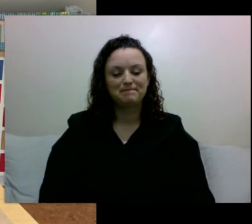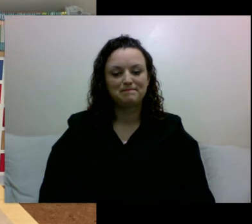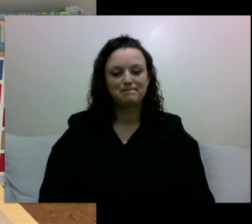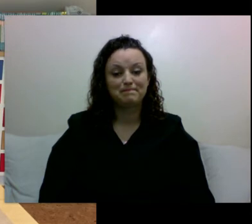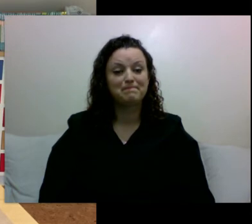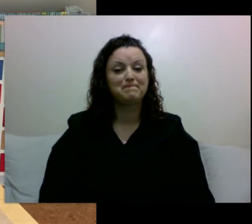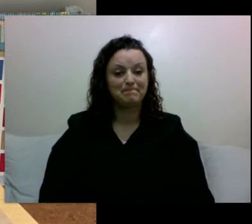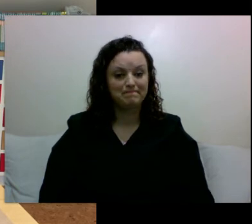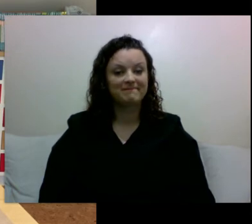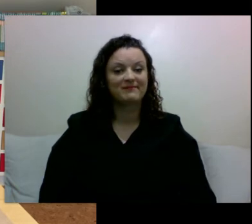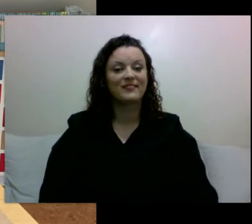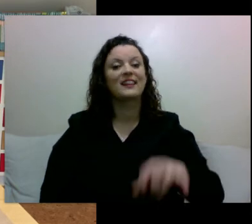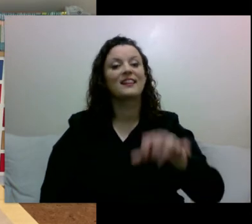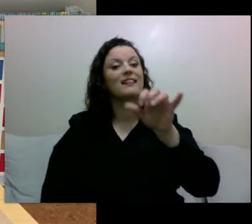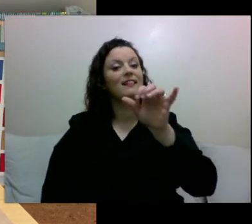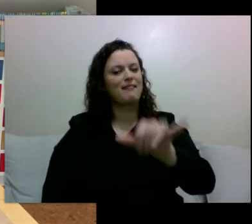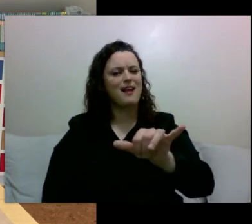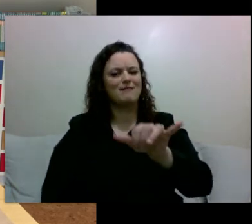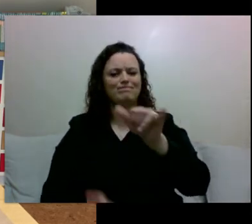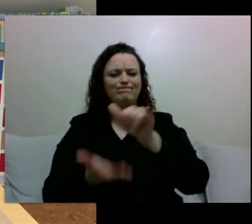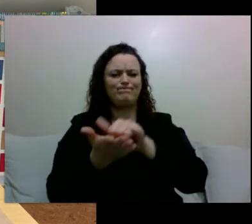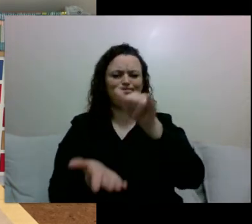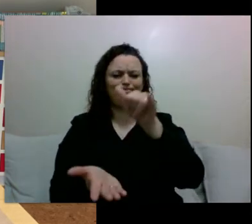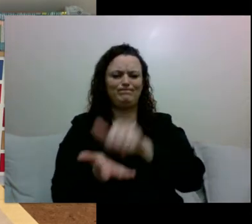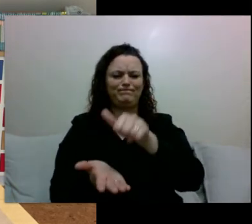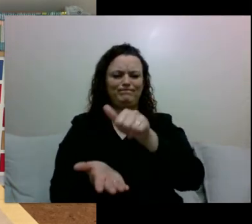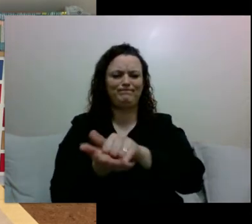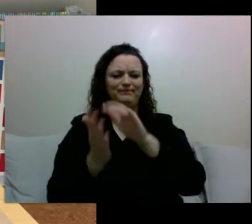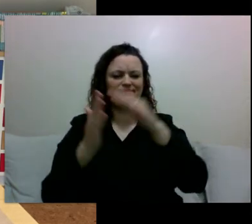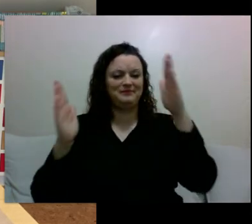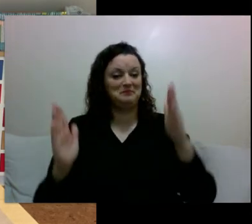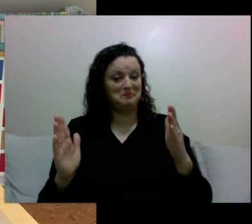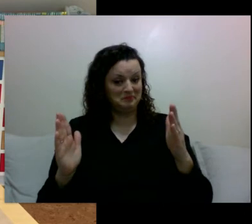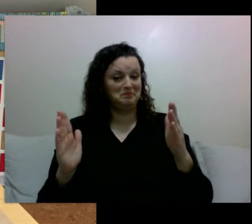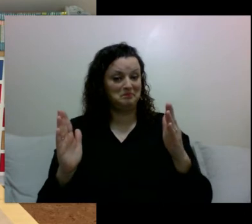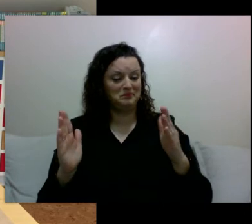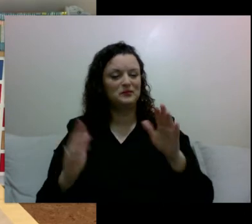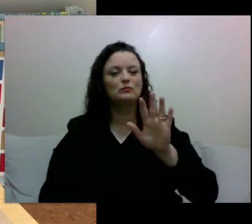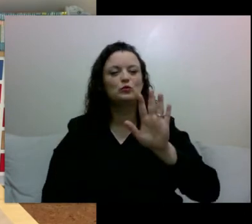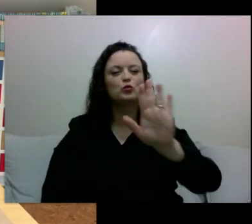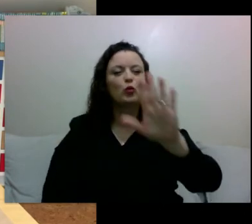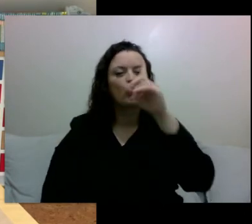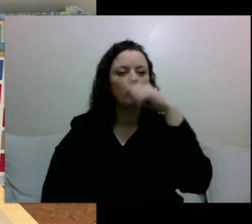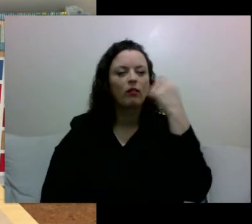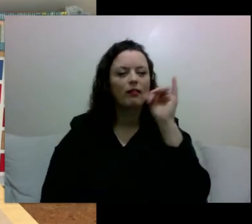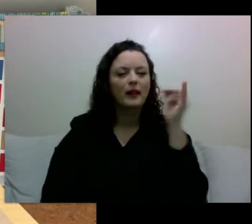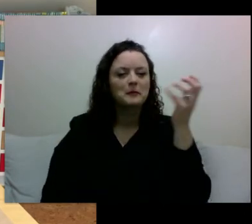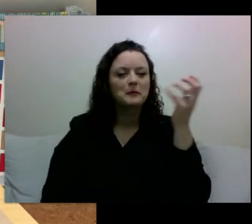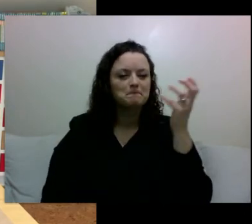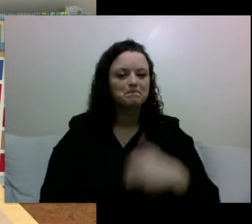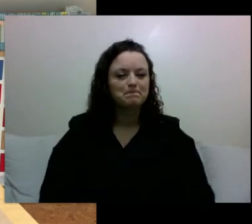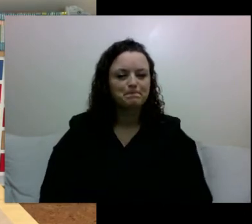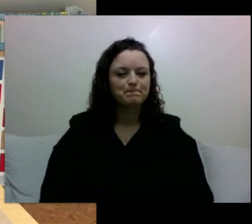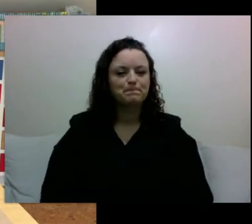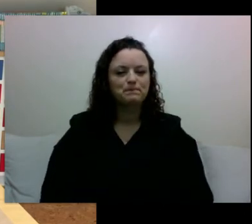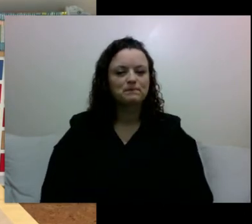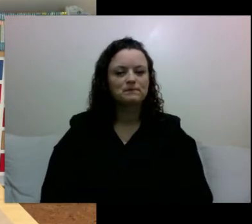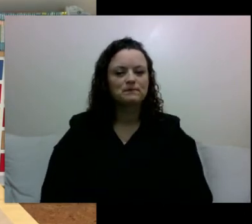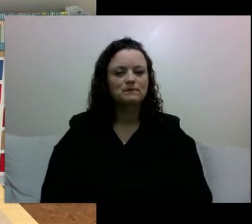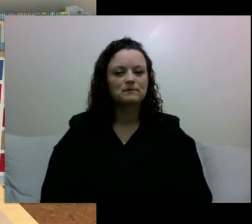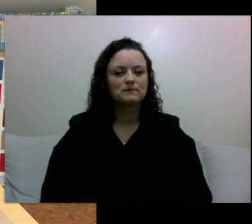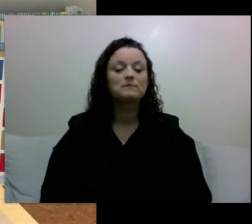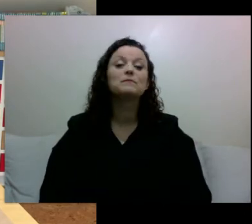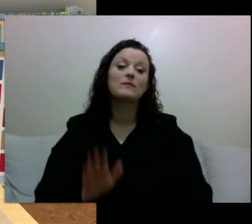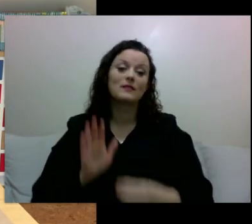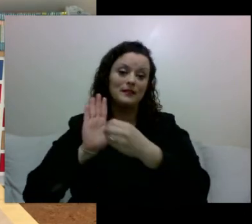That looks like an impossible house. I wonder what your impossible house looks like. Well, let me just write my